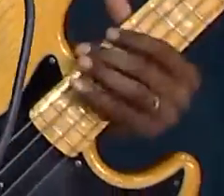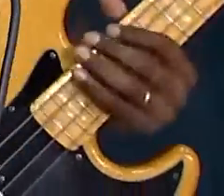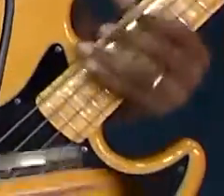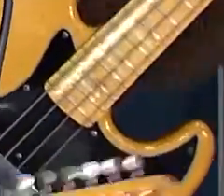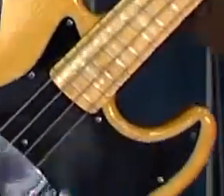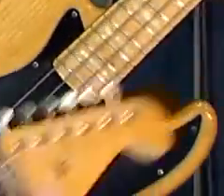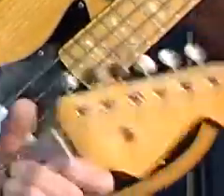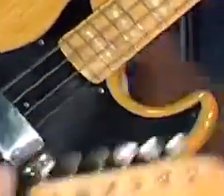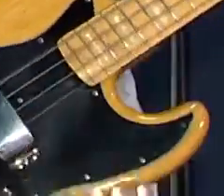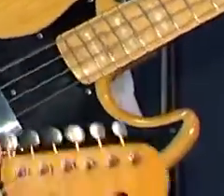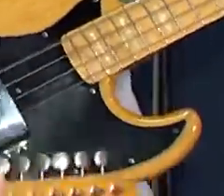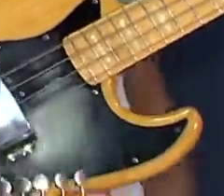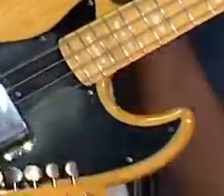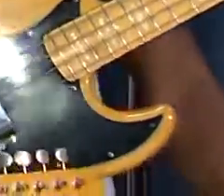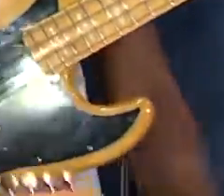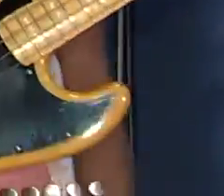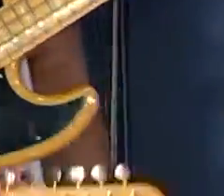rain,